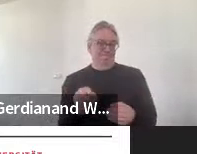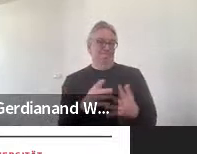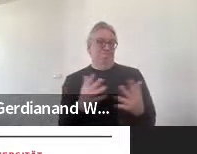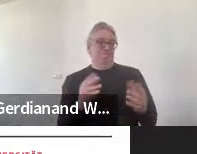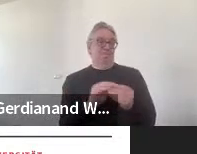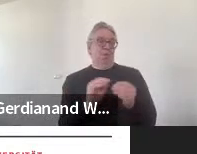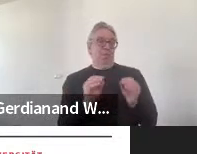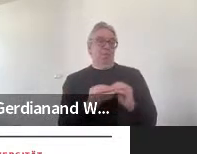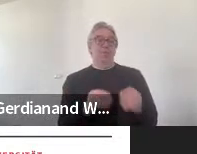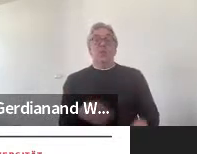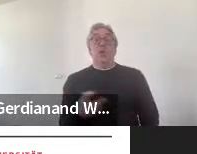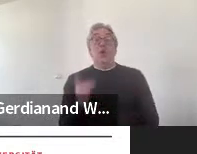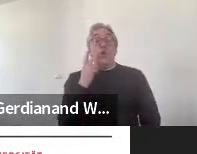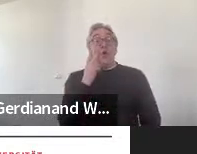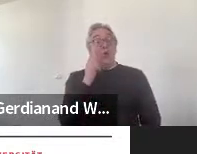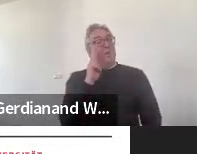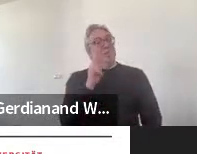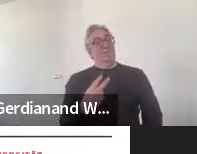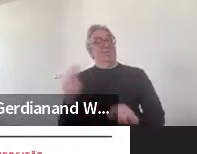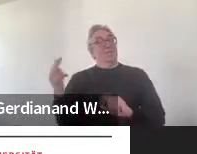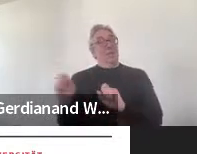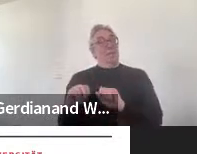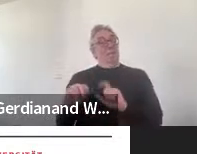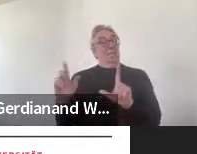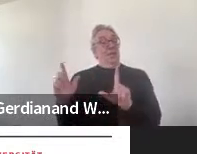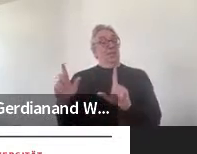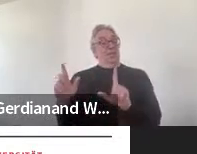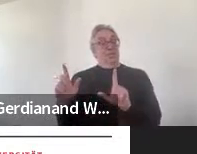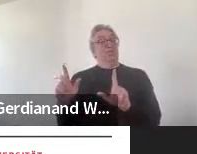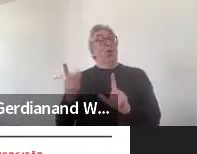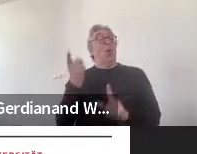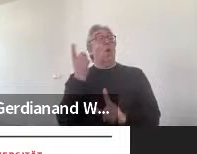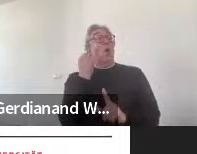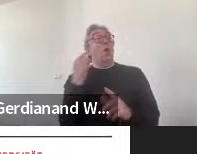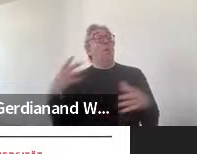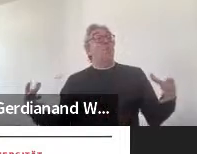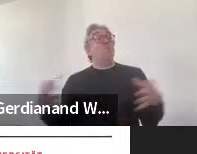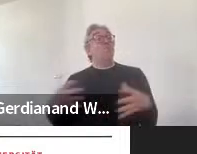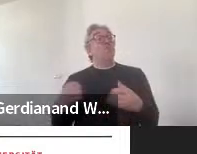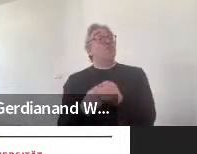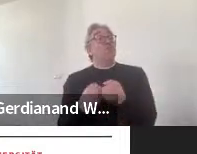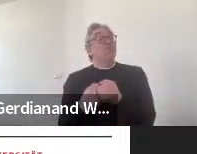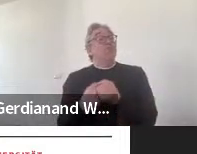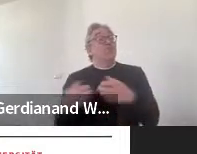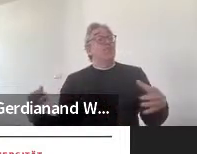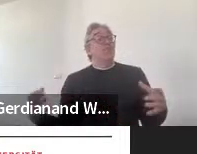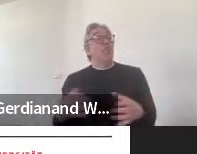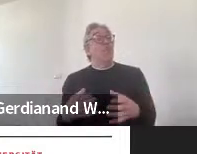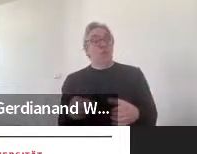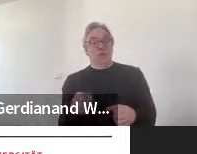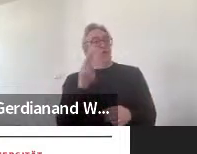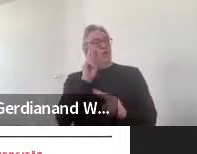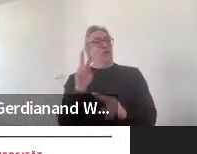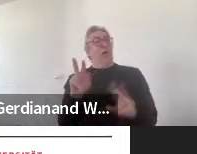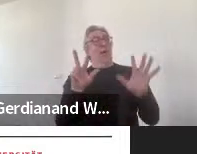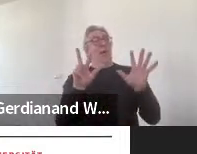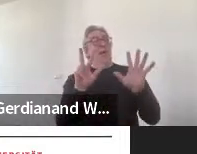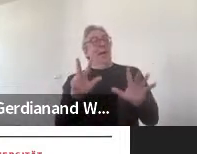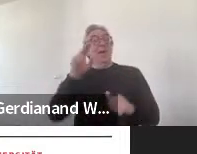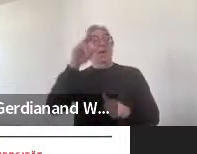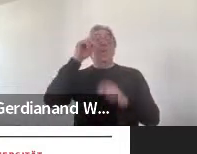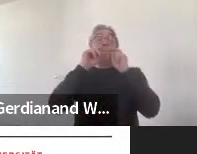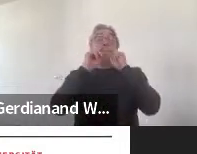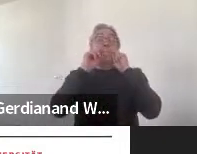see a picture of a peer group. They are sitting 8 women and men together